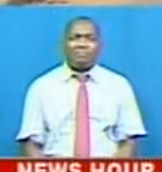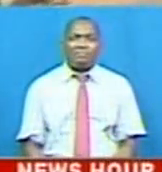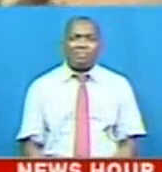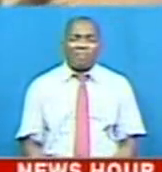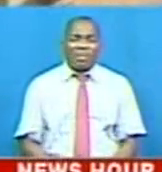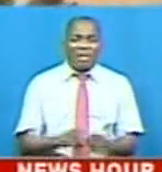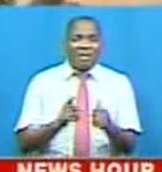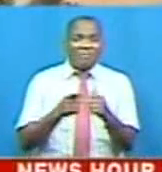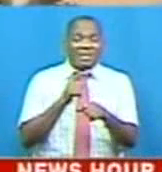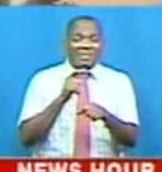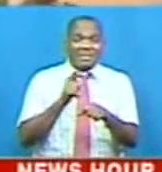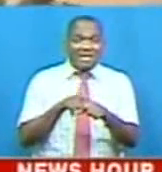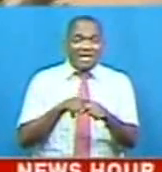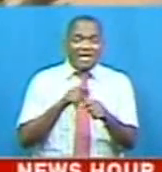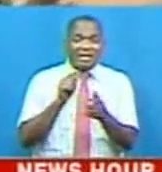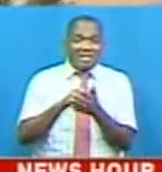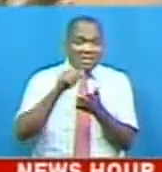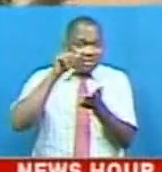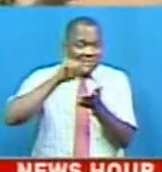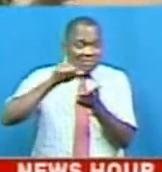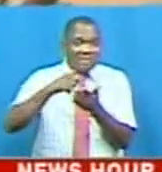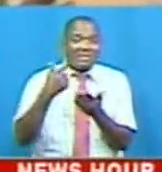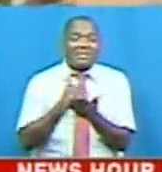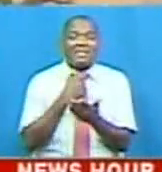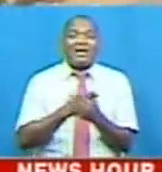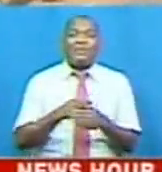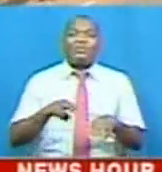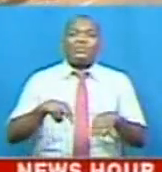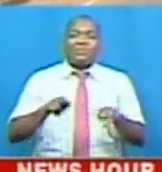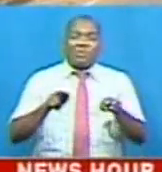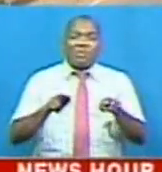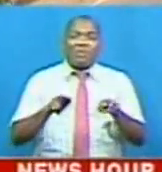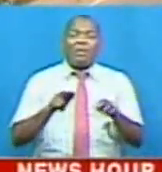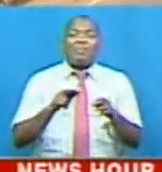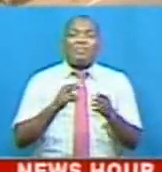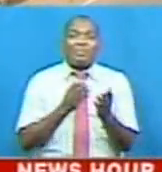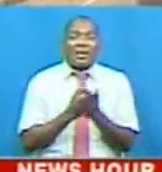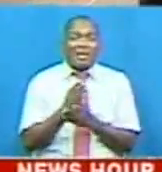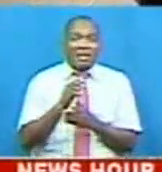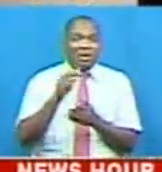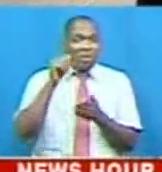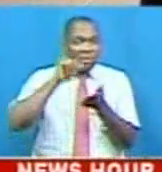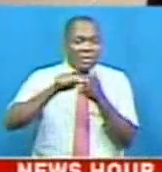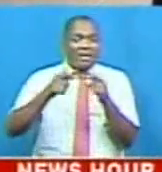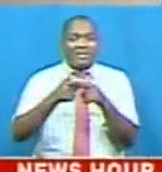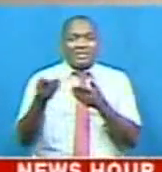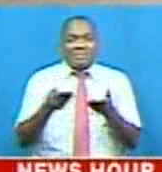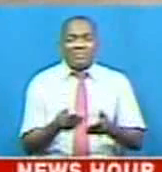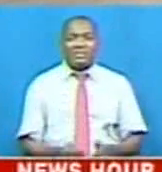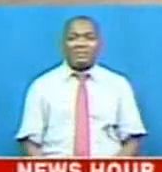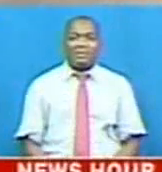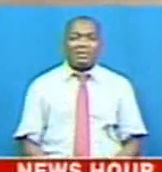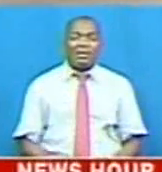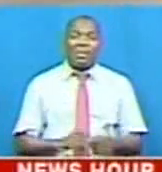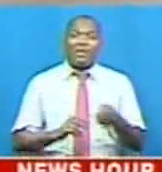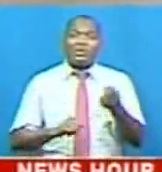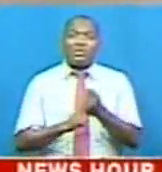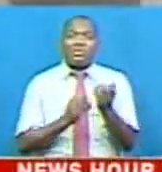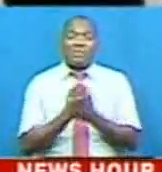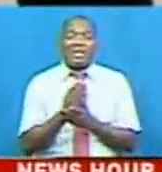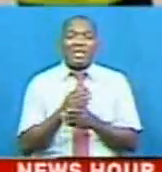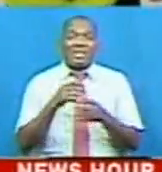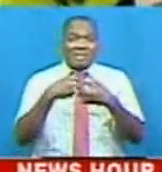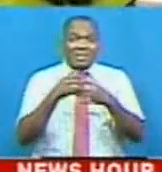This is the first time such an assessment of the country's roads is being conducted by the Audit Service. Supported